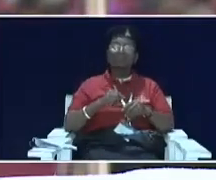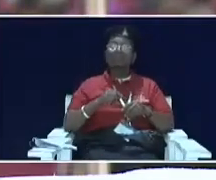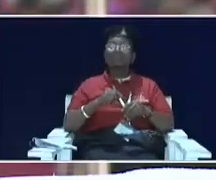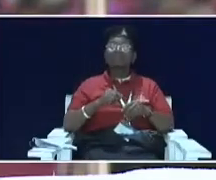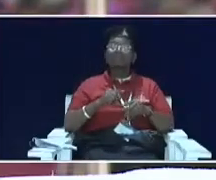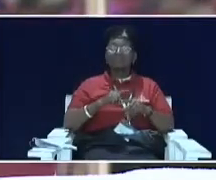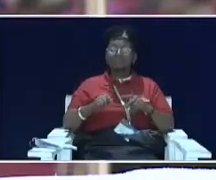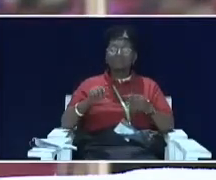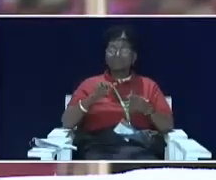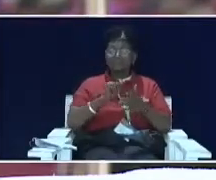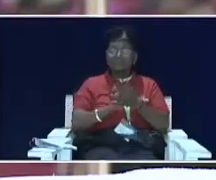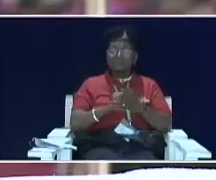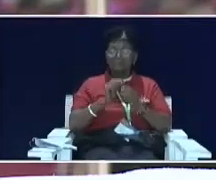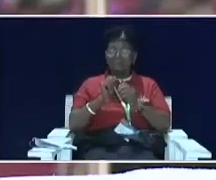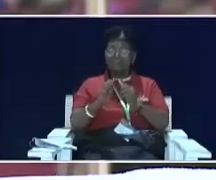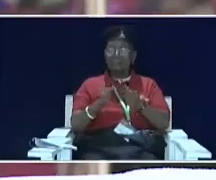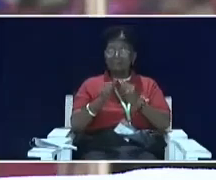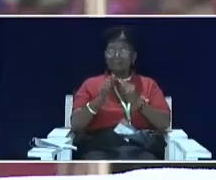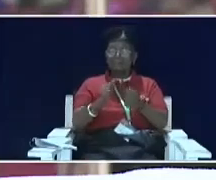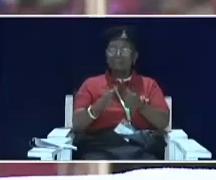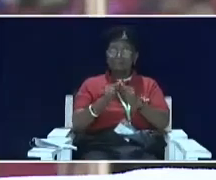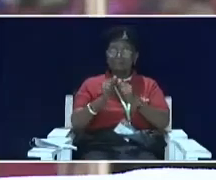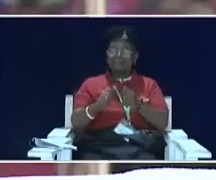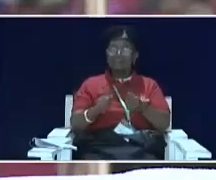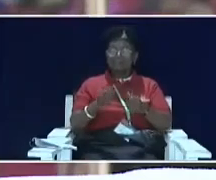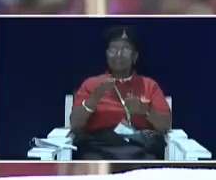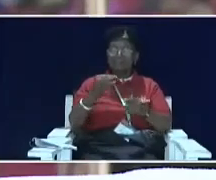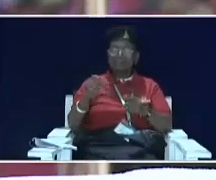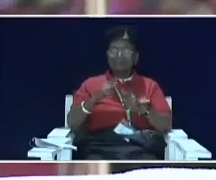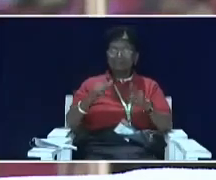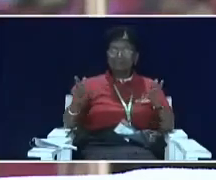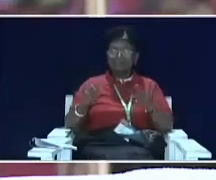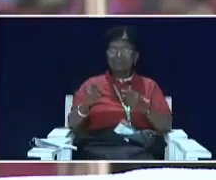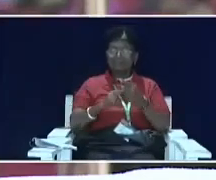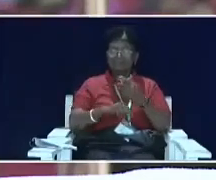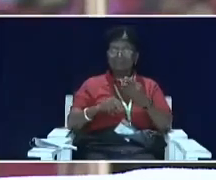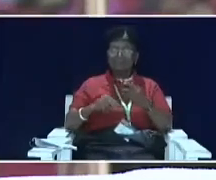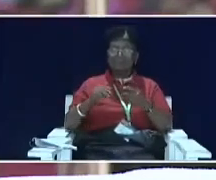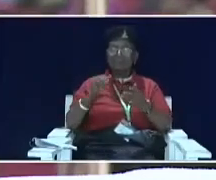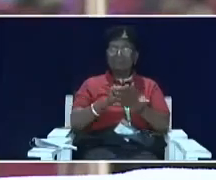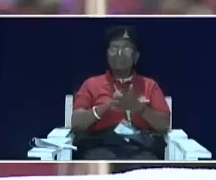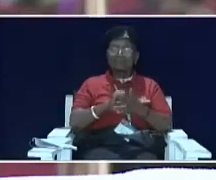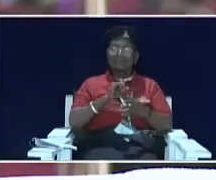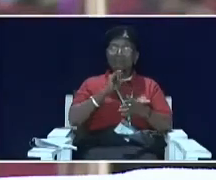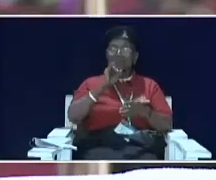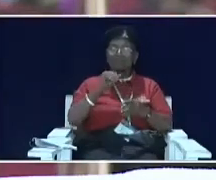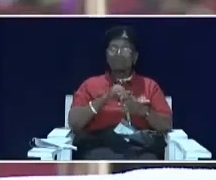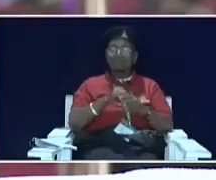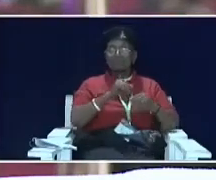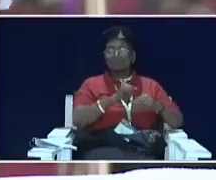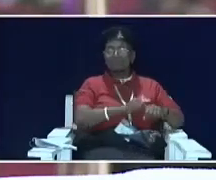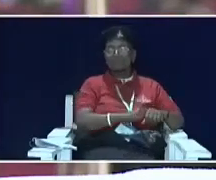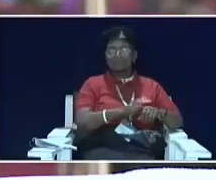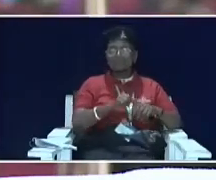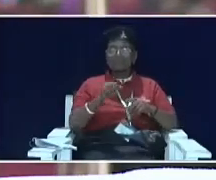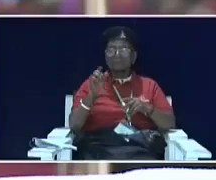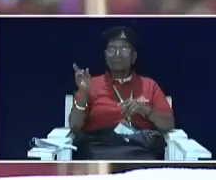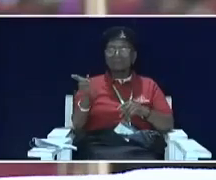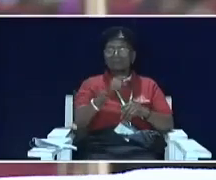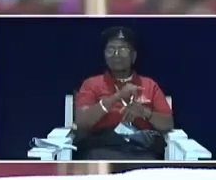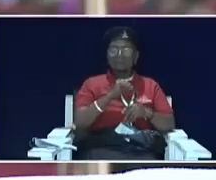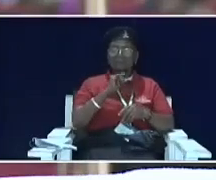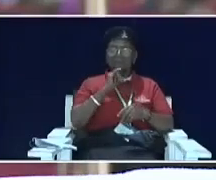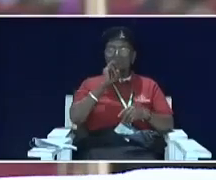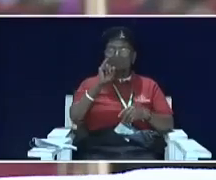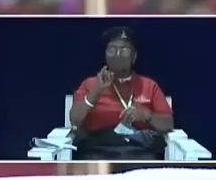But that potential for greatness that is inside you is going